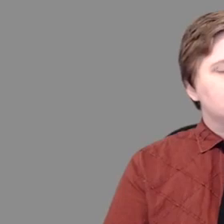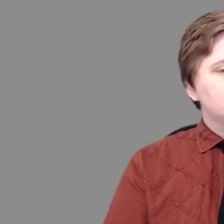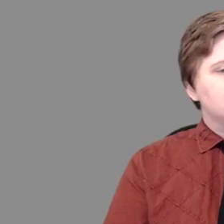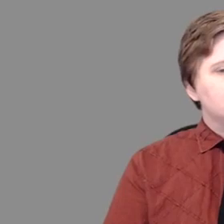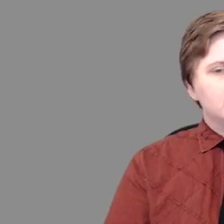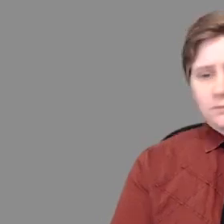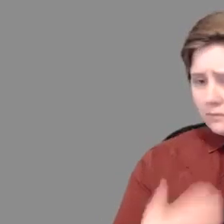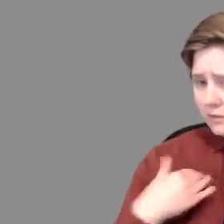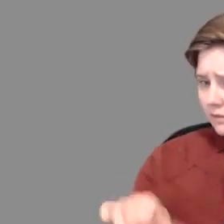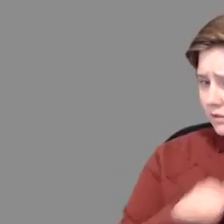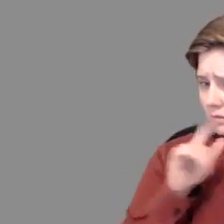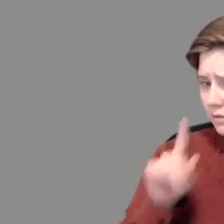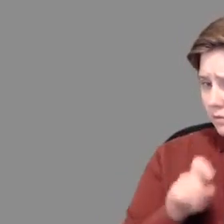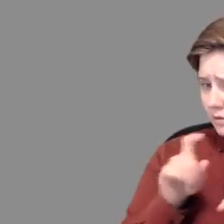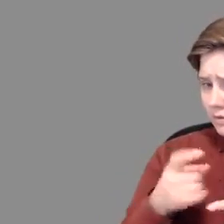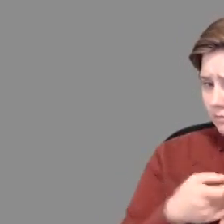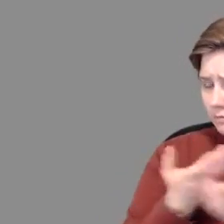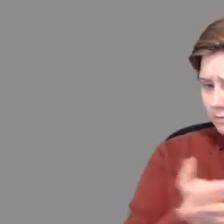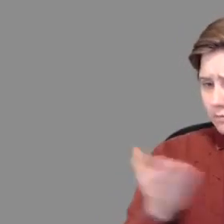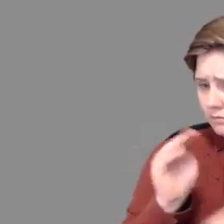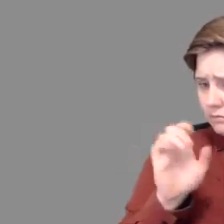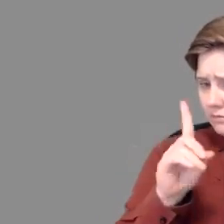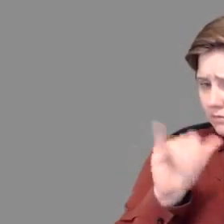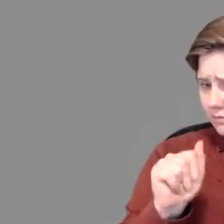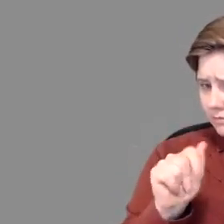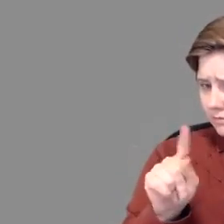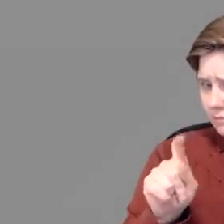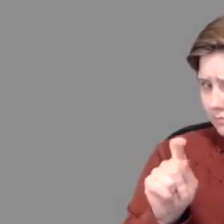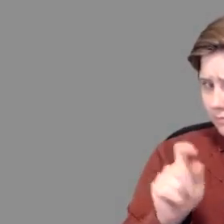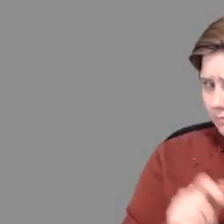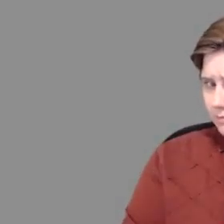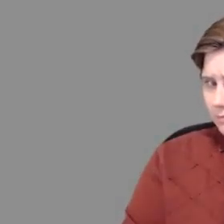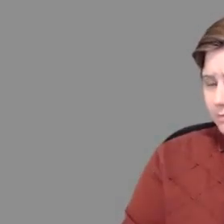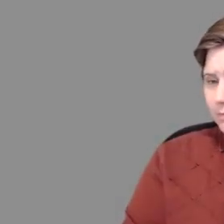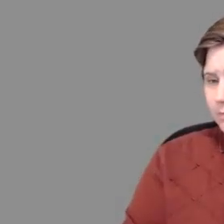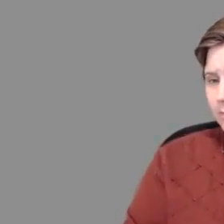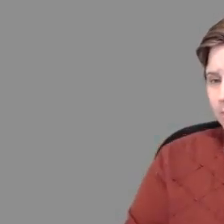Do we have any other questions from our media?